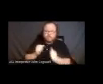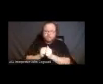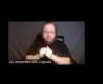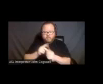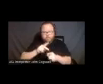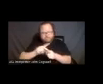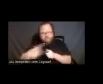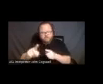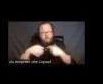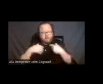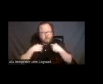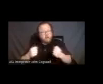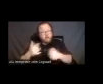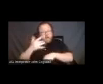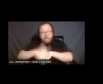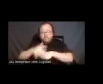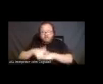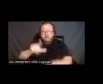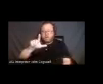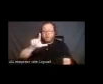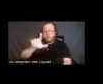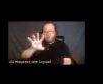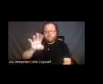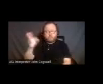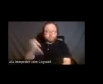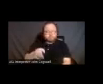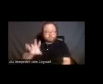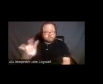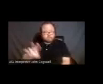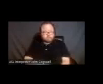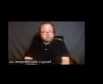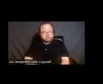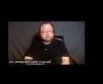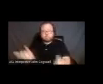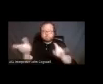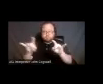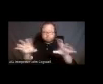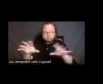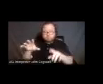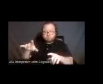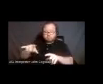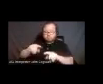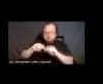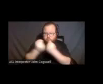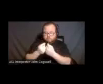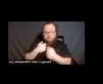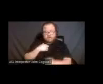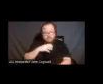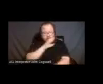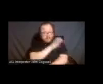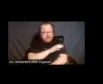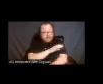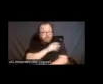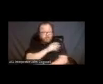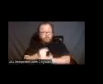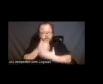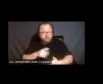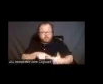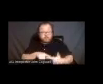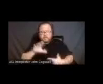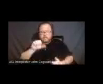available 24/7. The mobile crisis teams include clinical therapists, case managers,